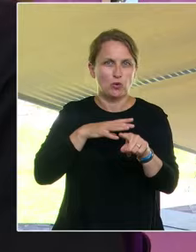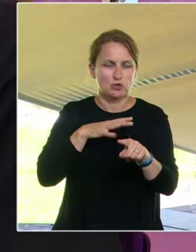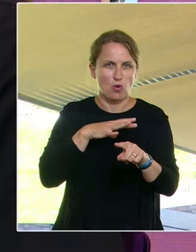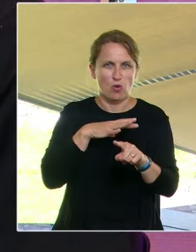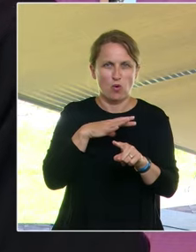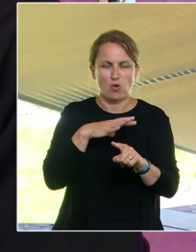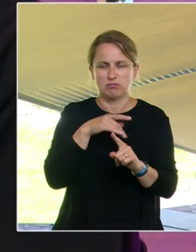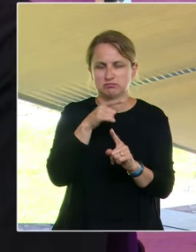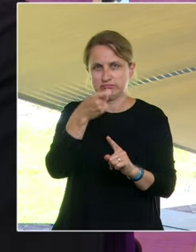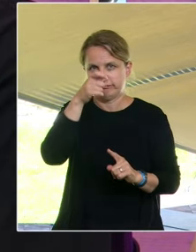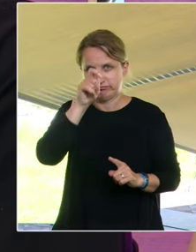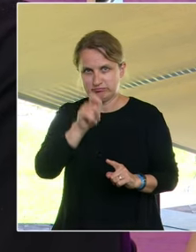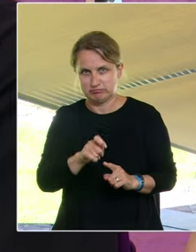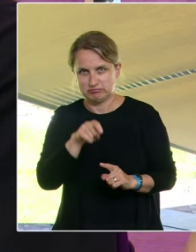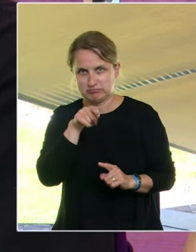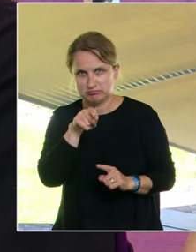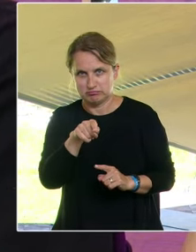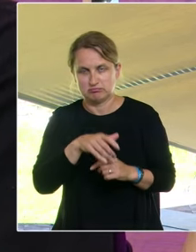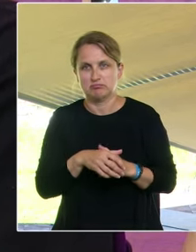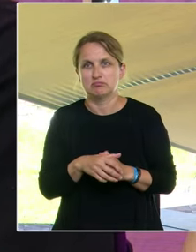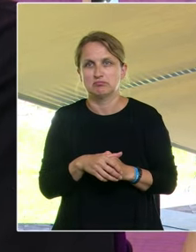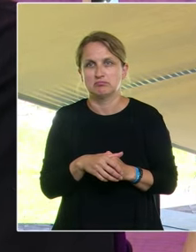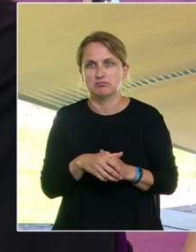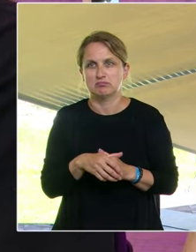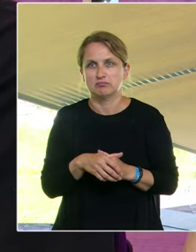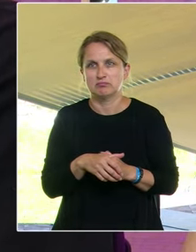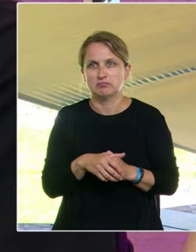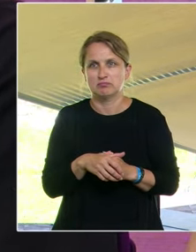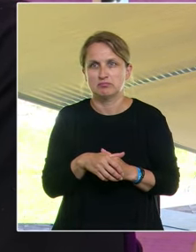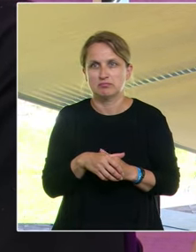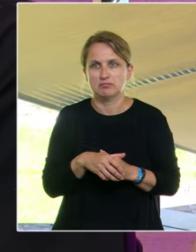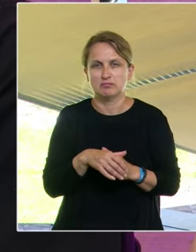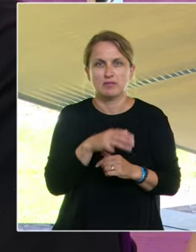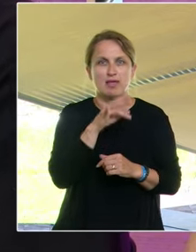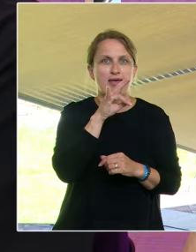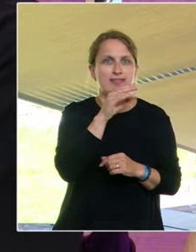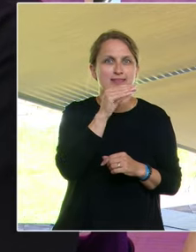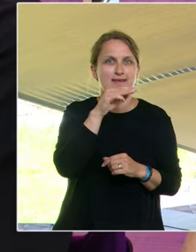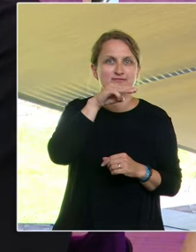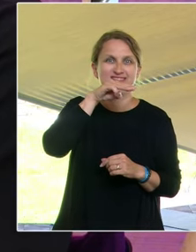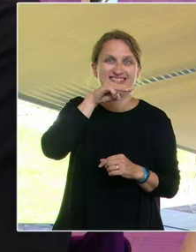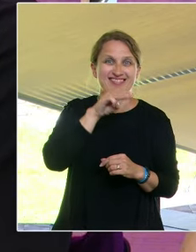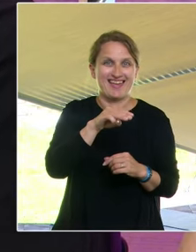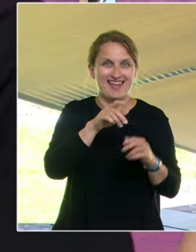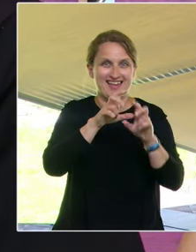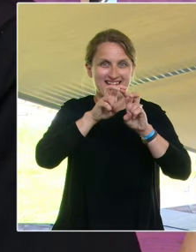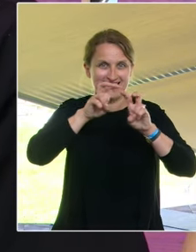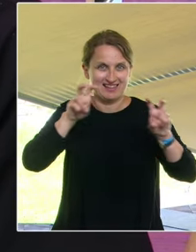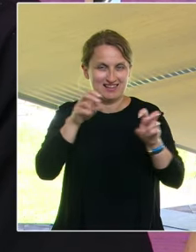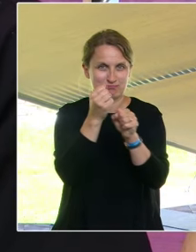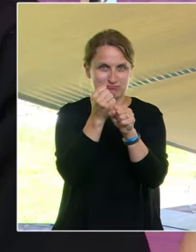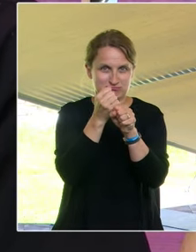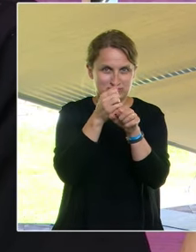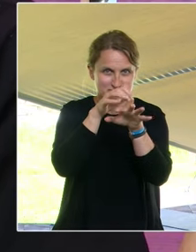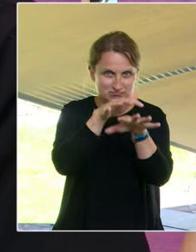focuses relationships between land and tangible commodities. And the content he creates